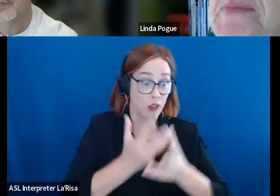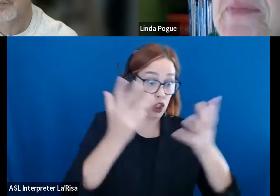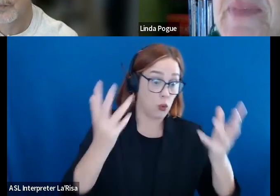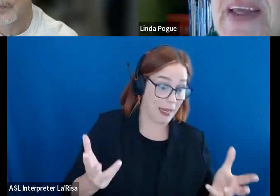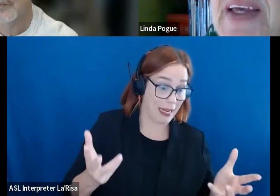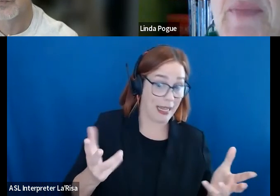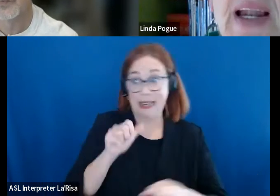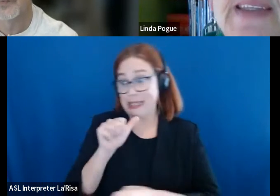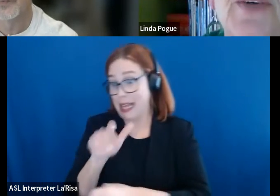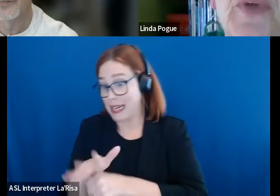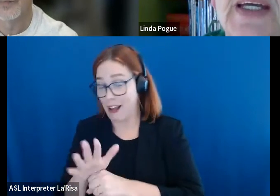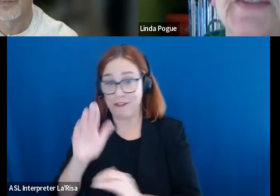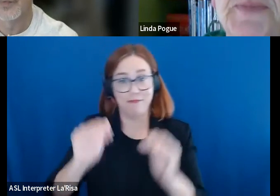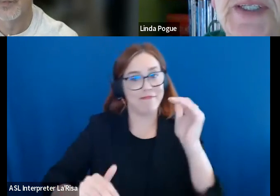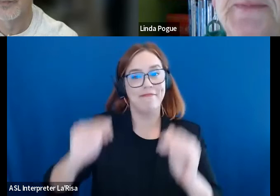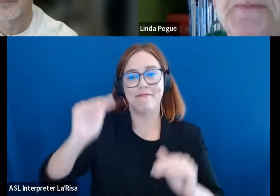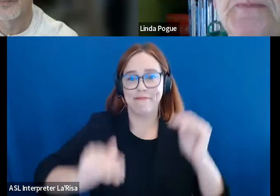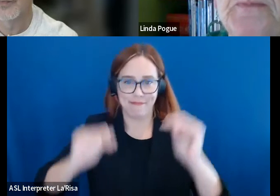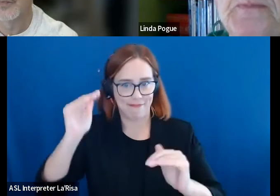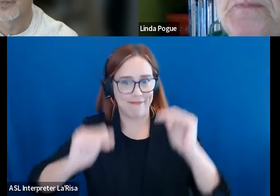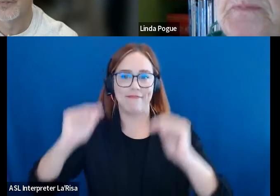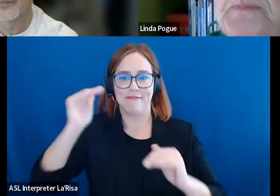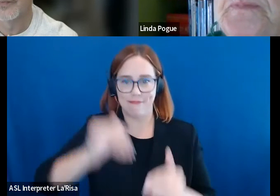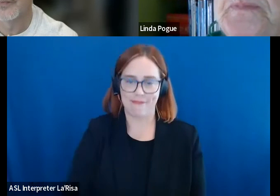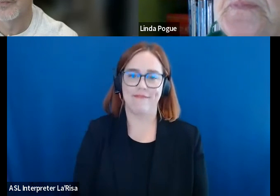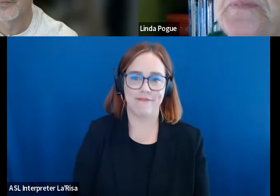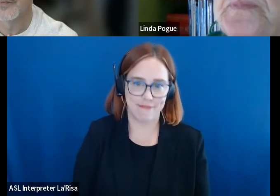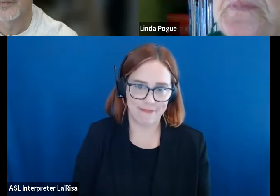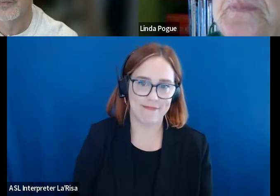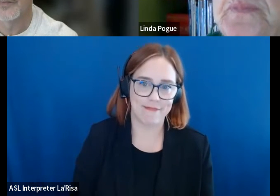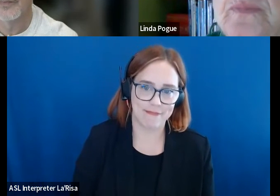yeah, balancing all that, yeah.